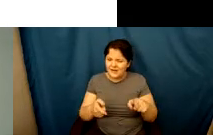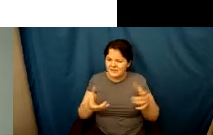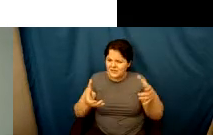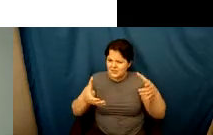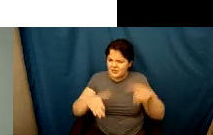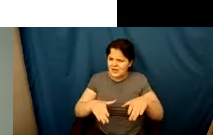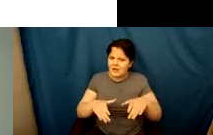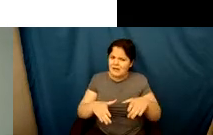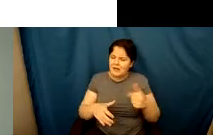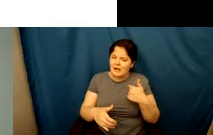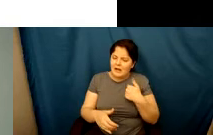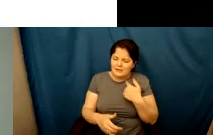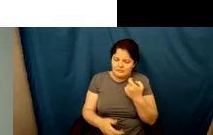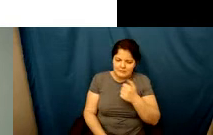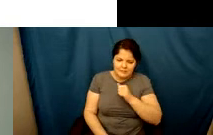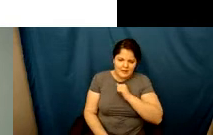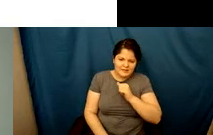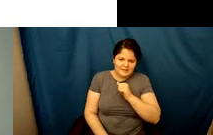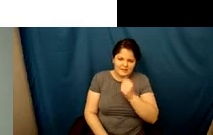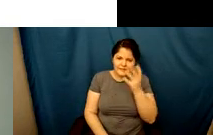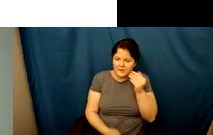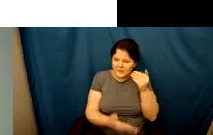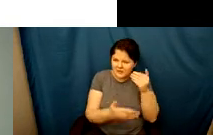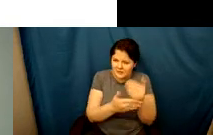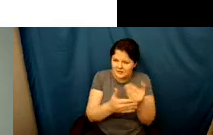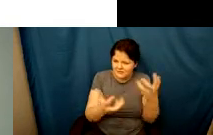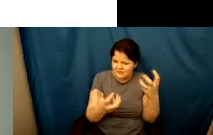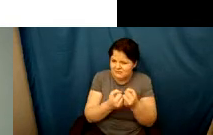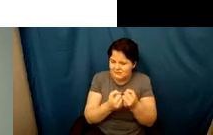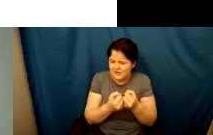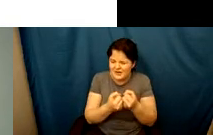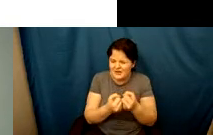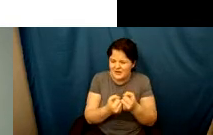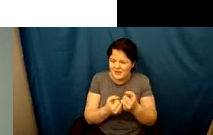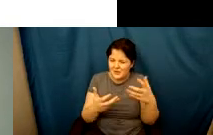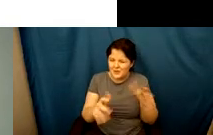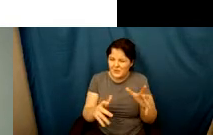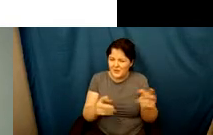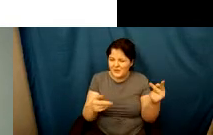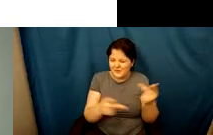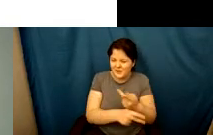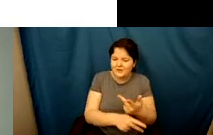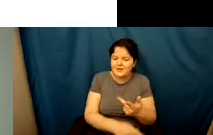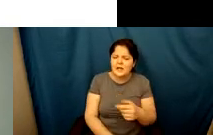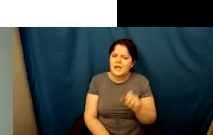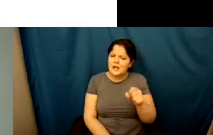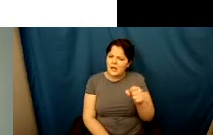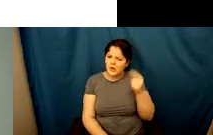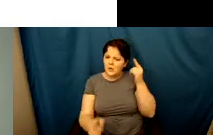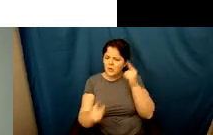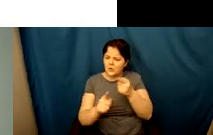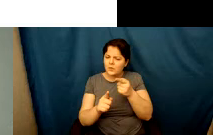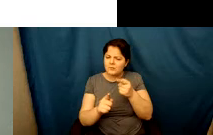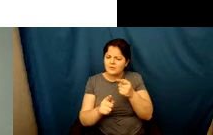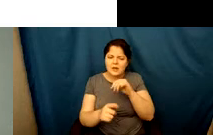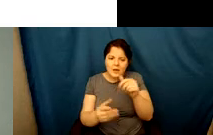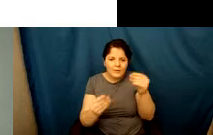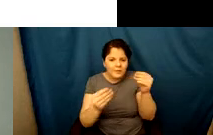several close calls there, and we don't need more. Yeah, again, I think the goal is for there not to be